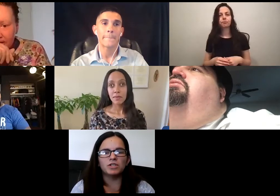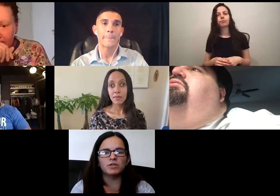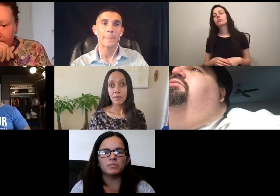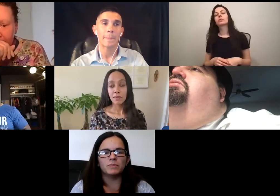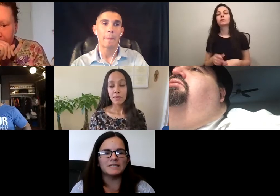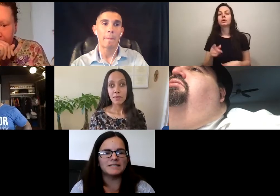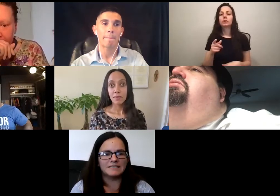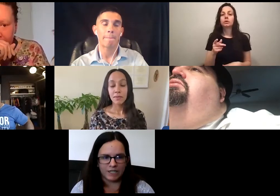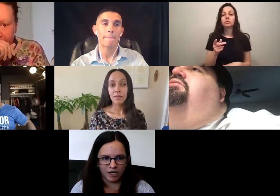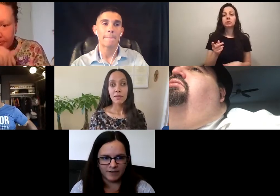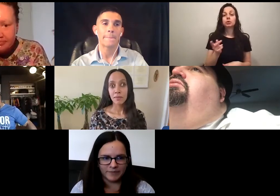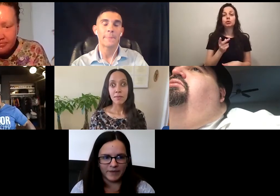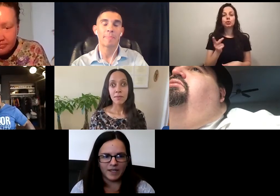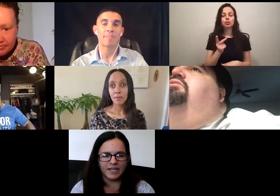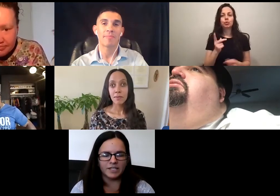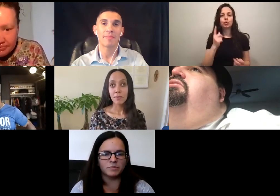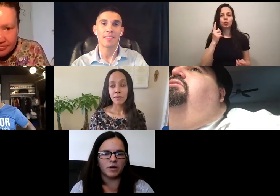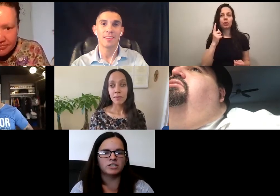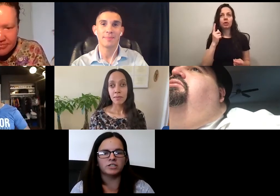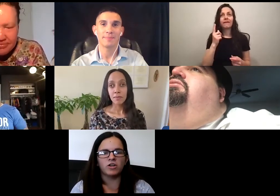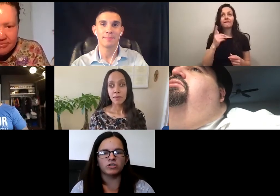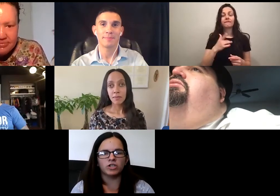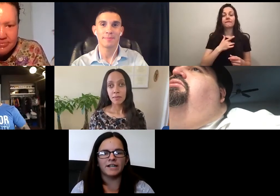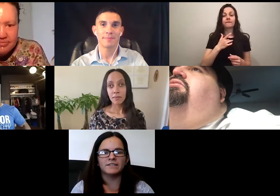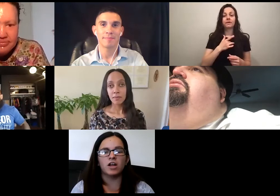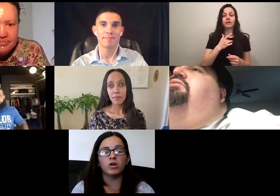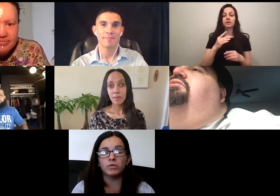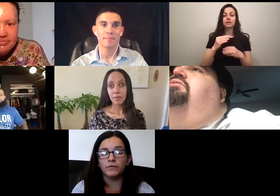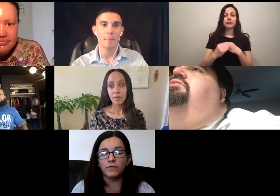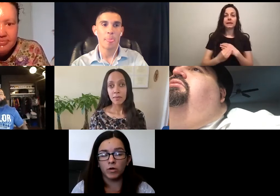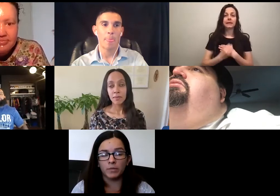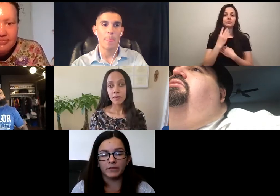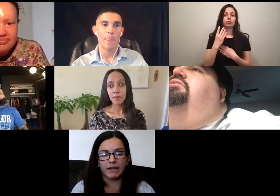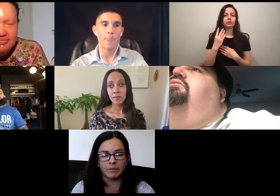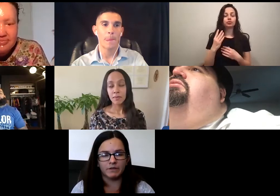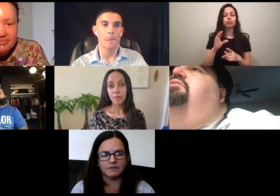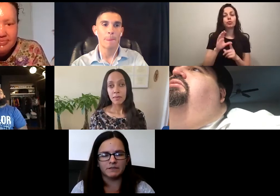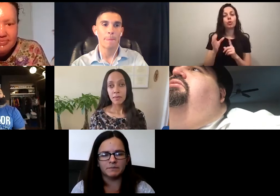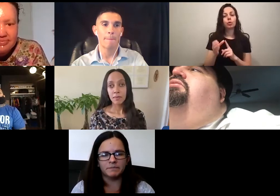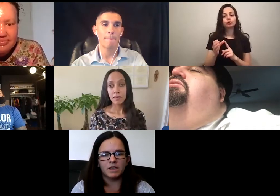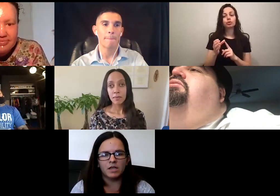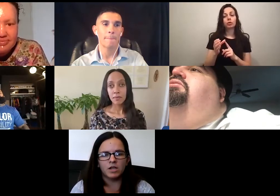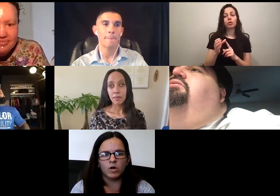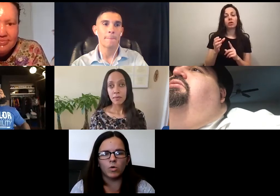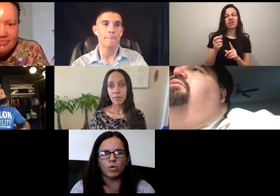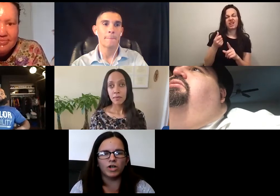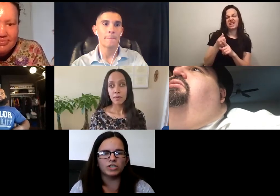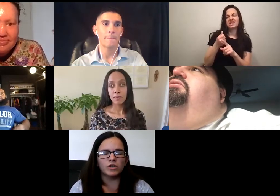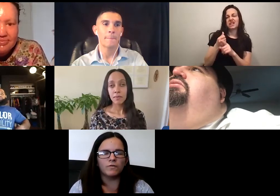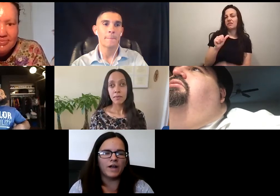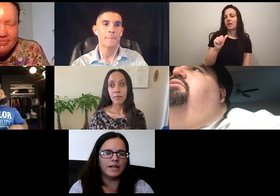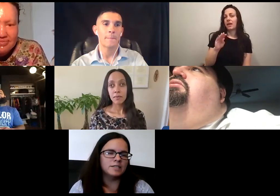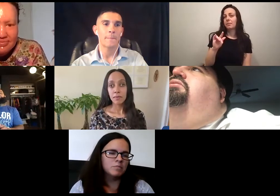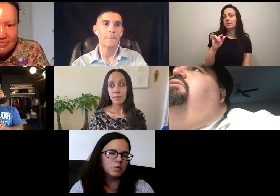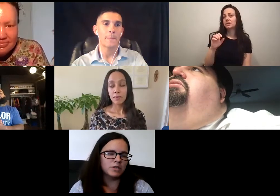do you consider inspiration culture its own form of ableism, or do